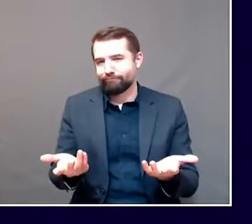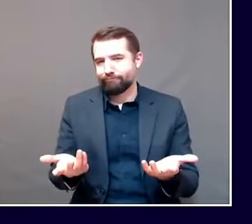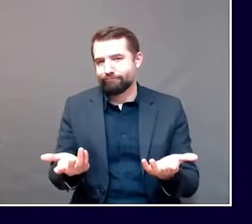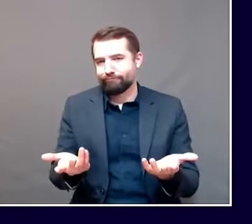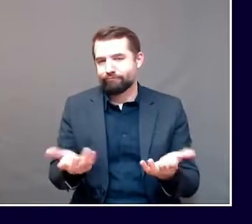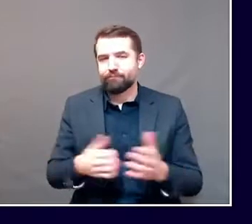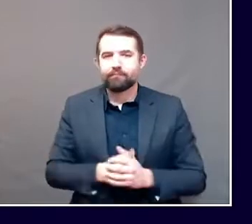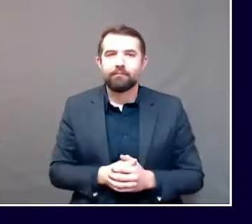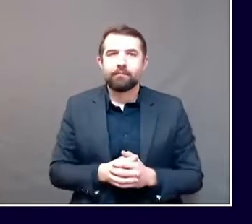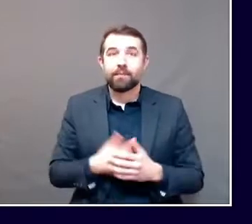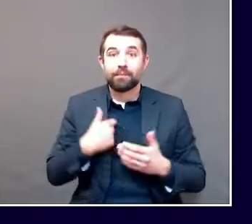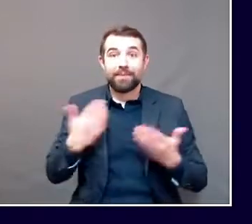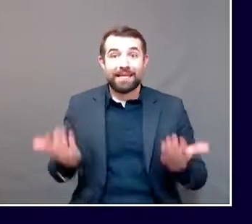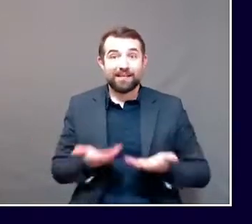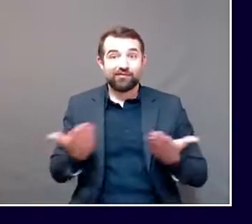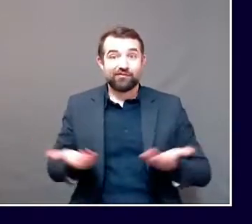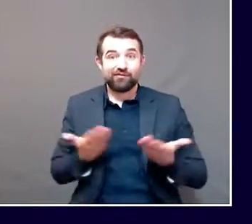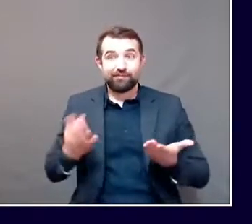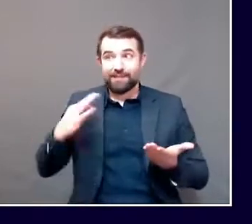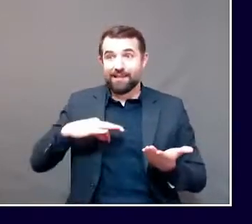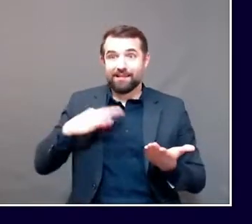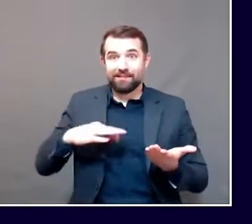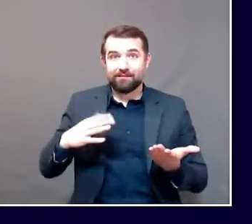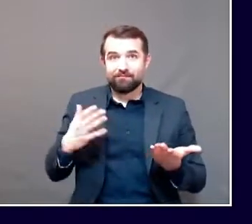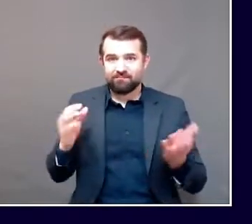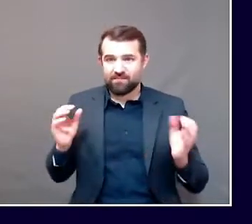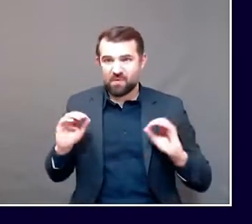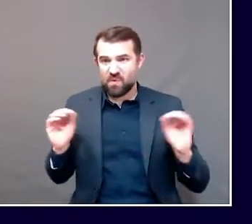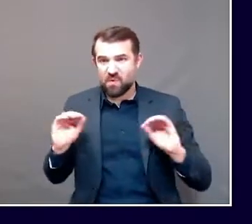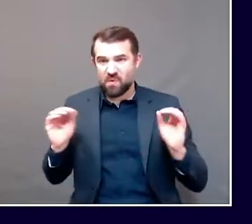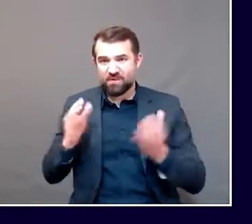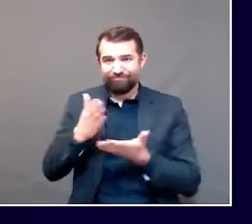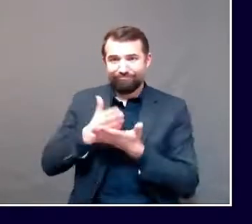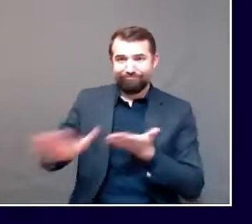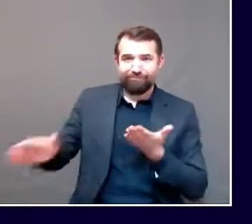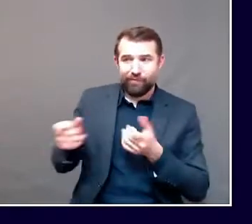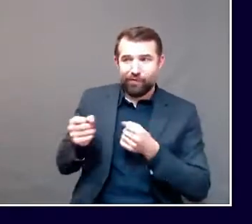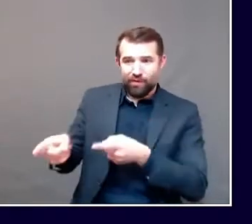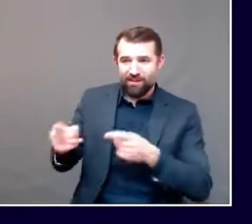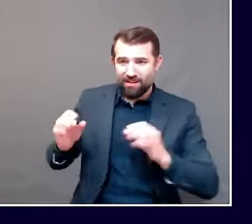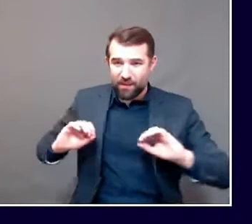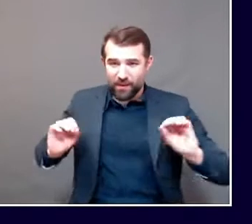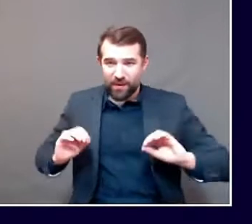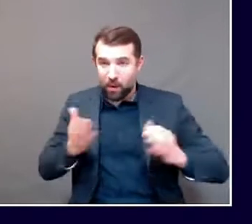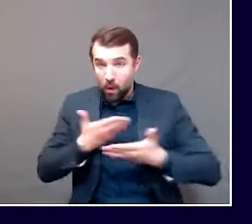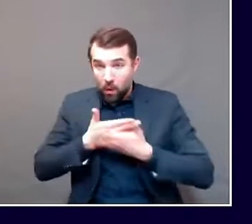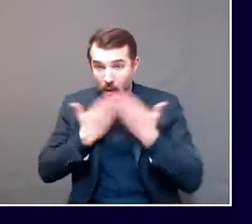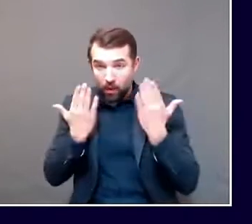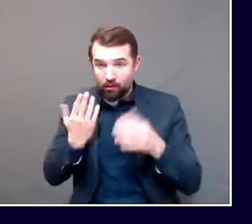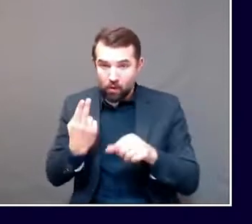a single dose goes to waste. And so I'm aware of at least in one instance, a